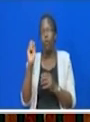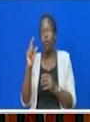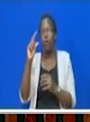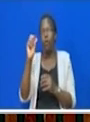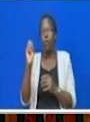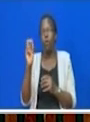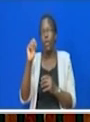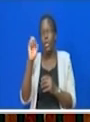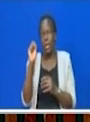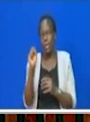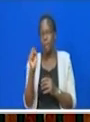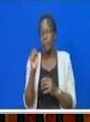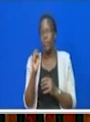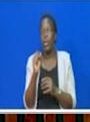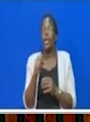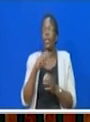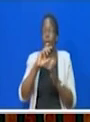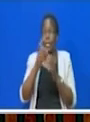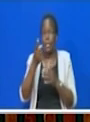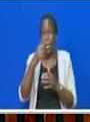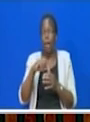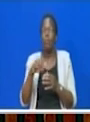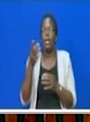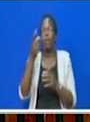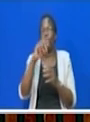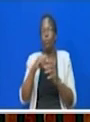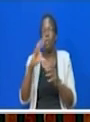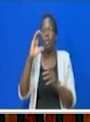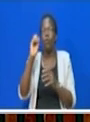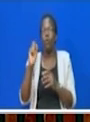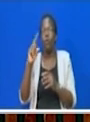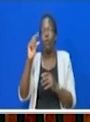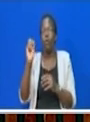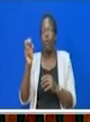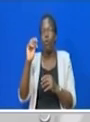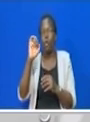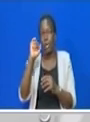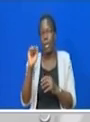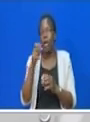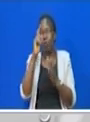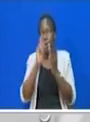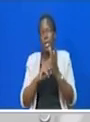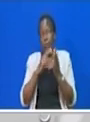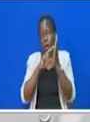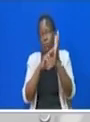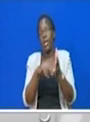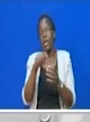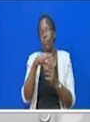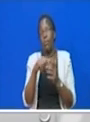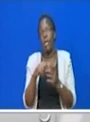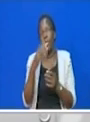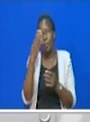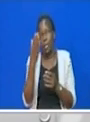we talk of colonies, that is coming from the word colony, what are we referring about? So a colony is a